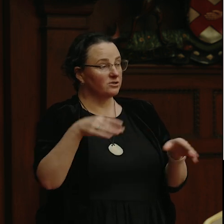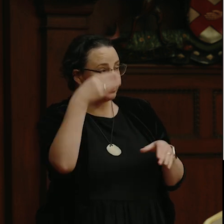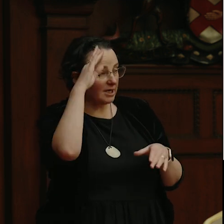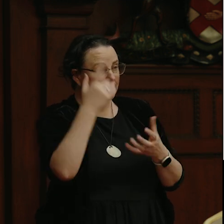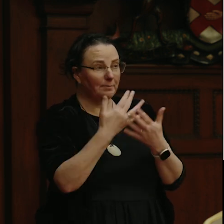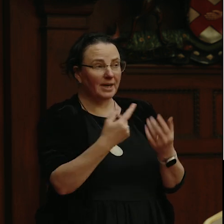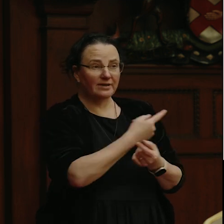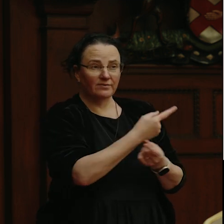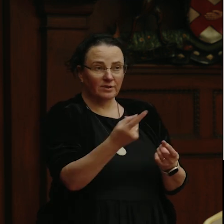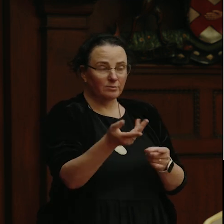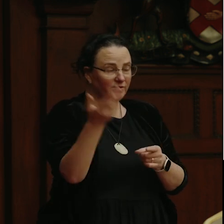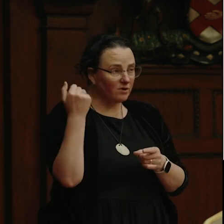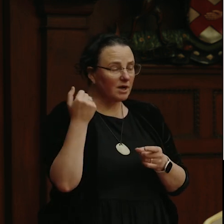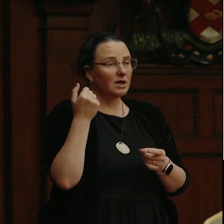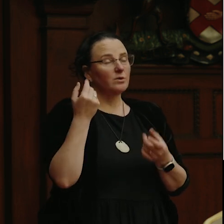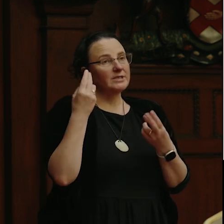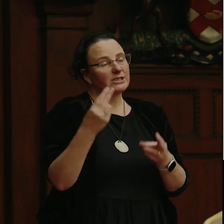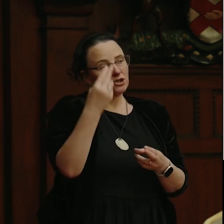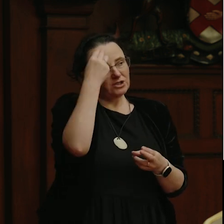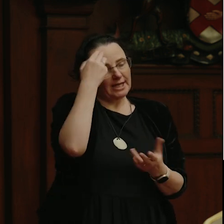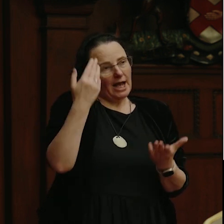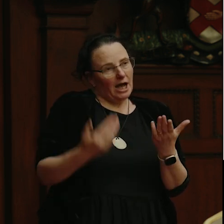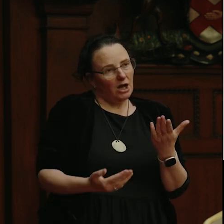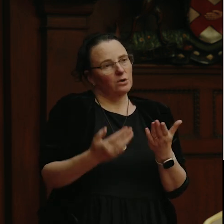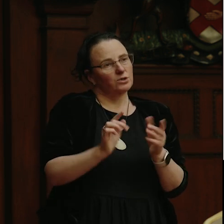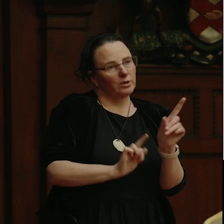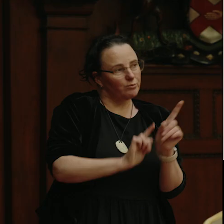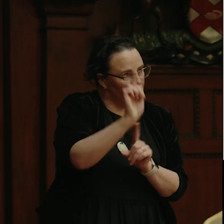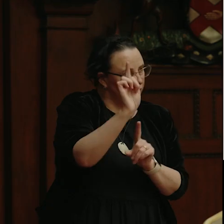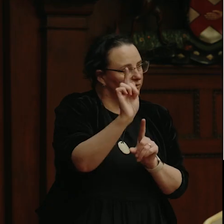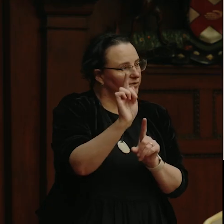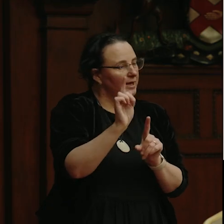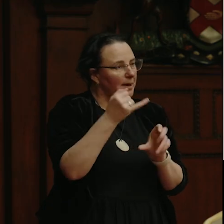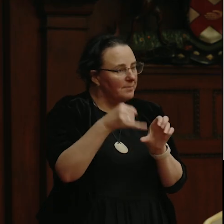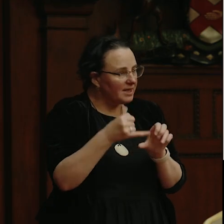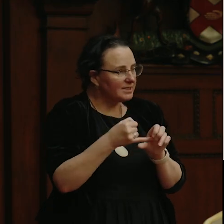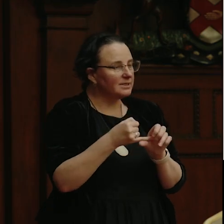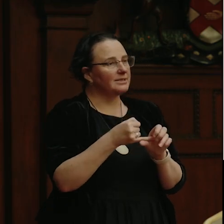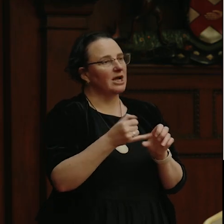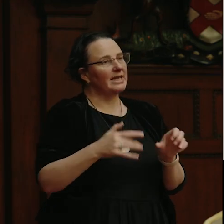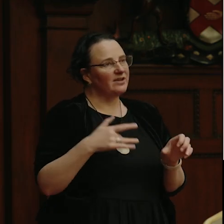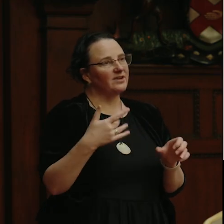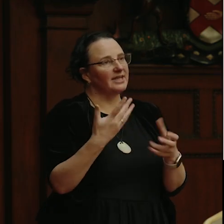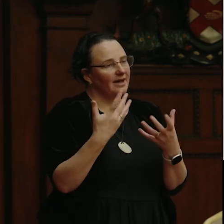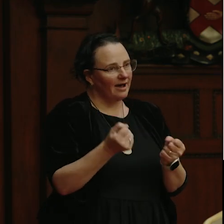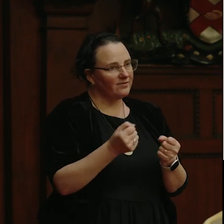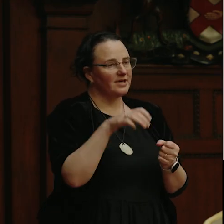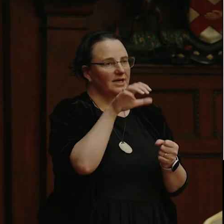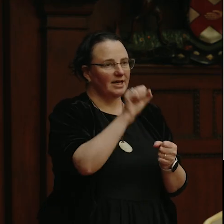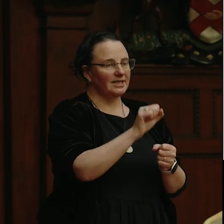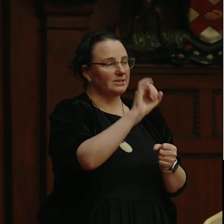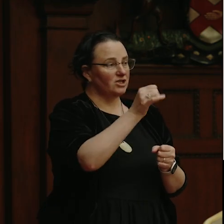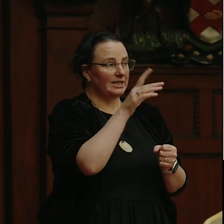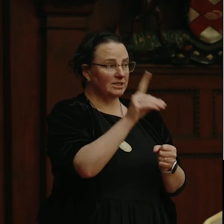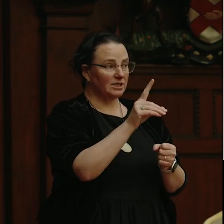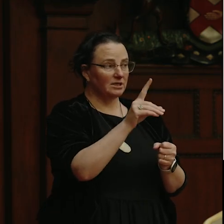the years that we need to understand and improve how medicines are prescribed for people living with Sjögren's. And that's not just Sjögren's medicines. There's lots of